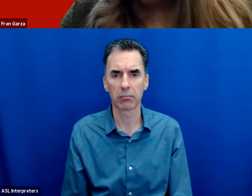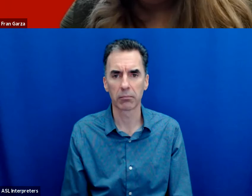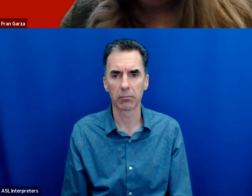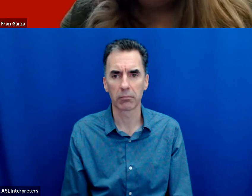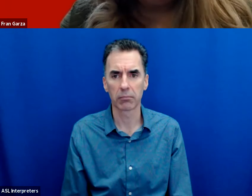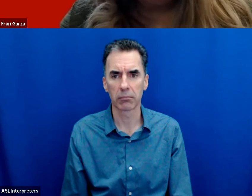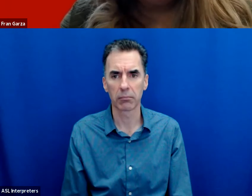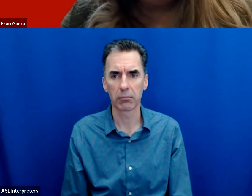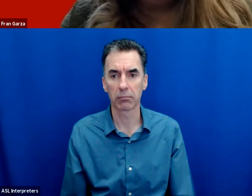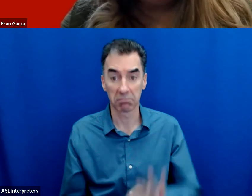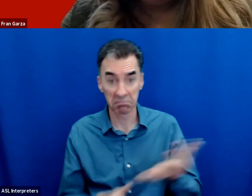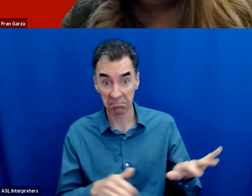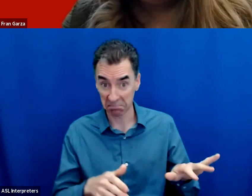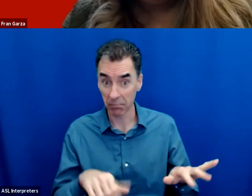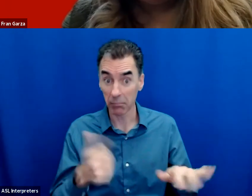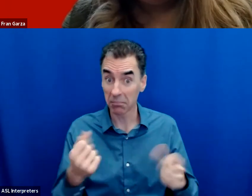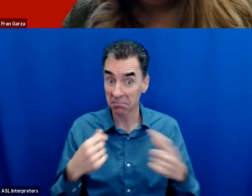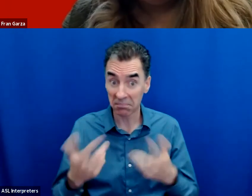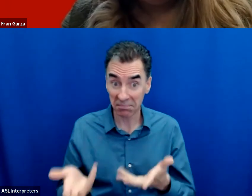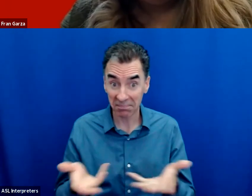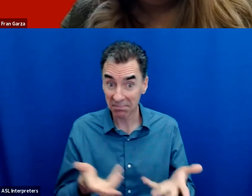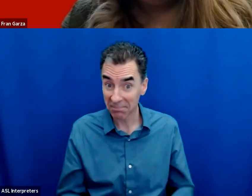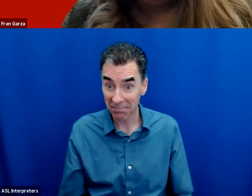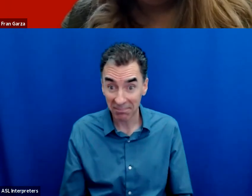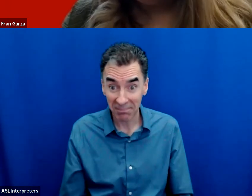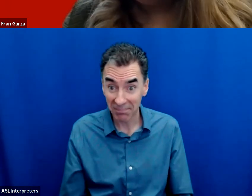So any other questions?